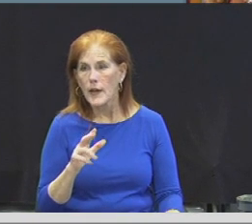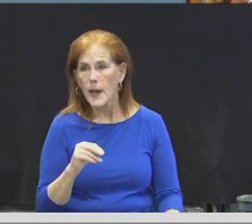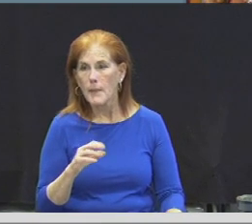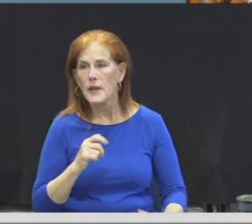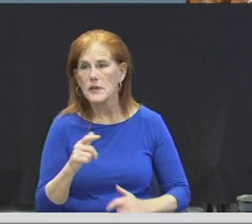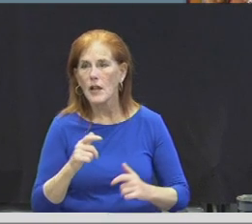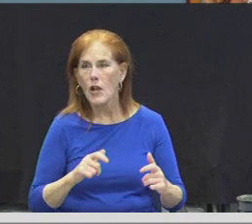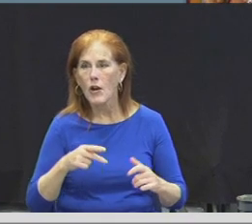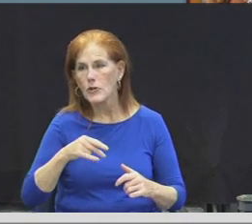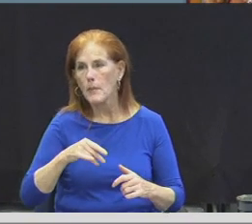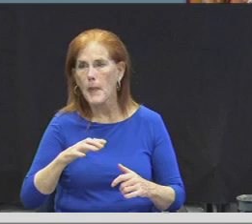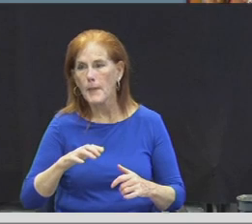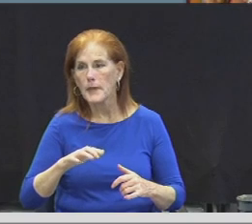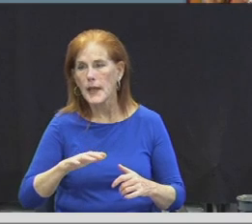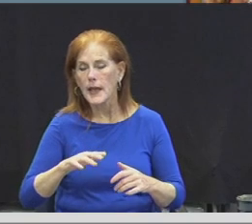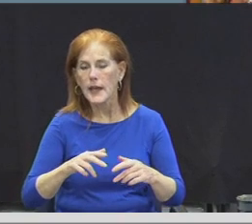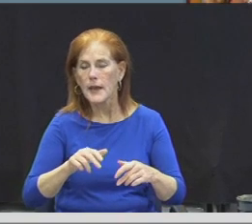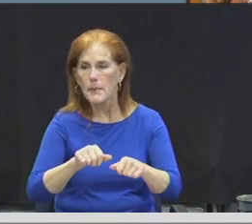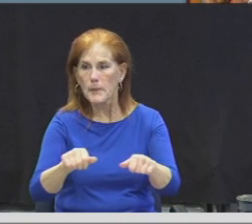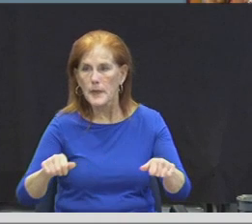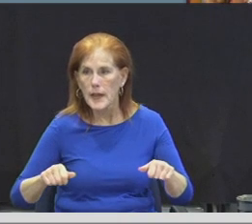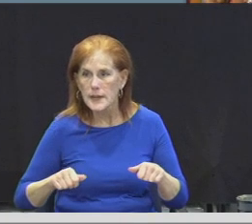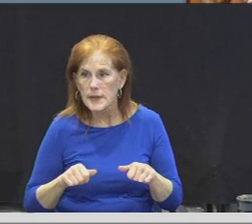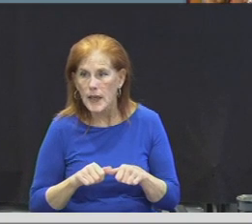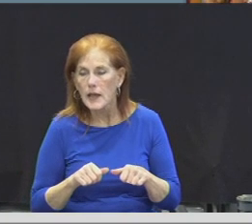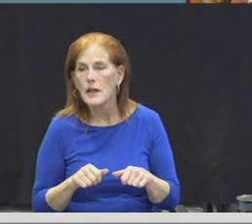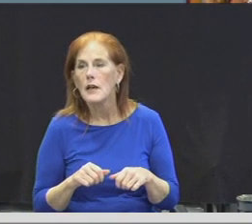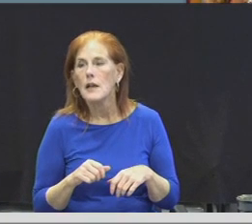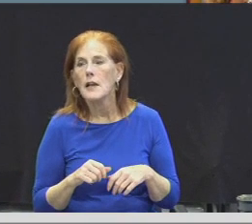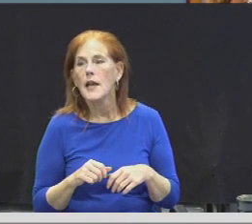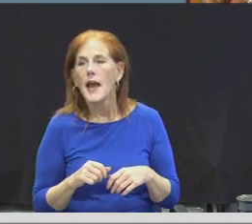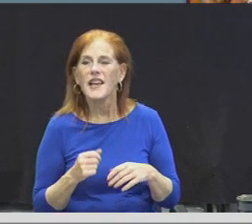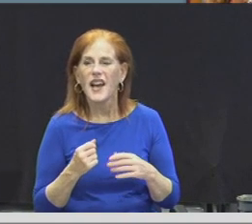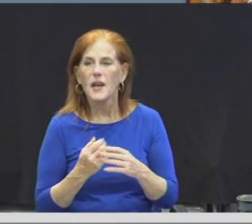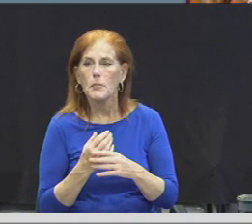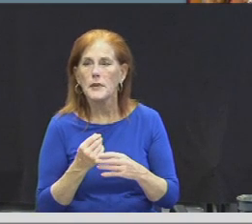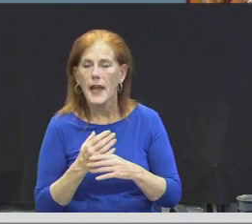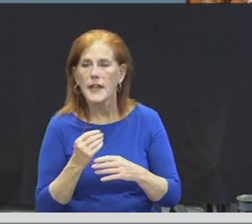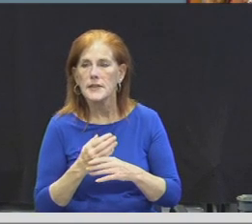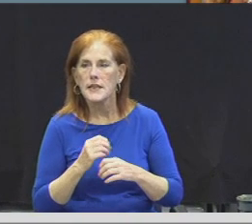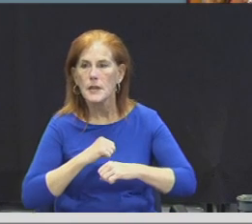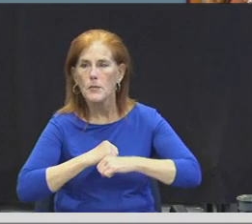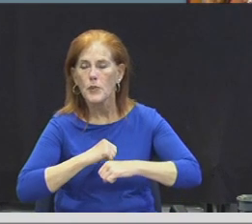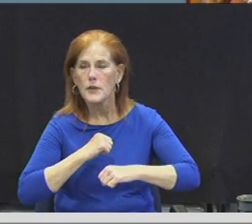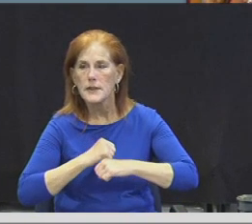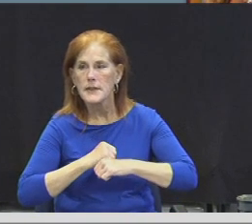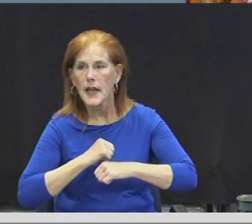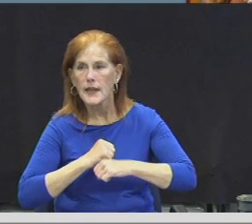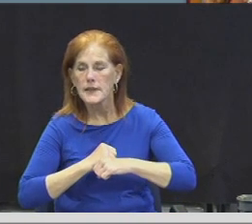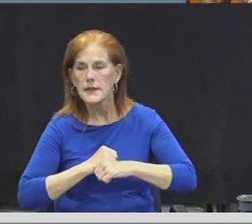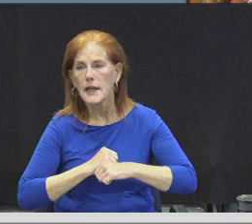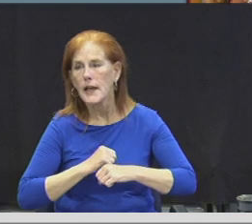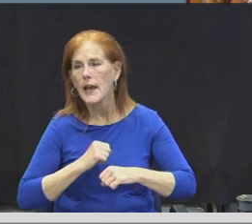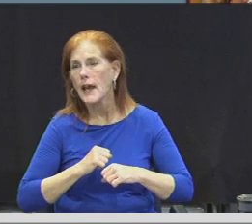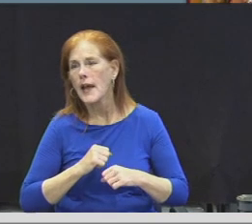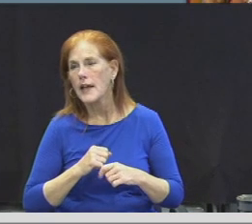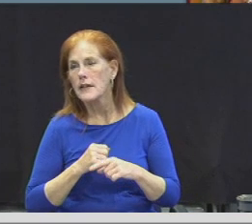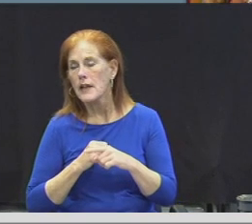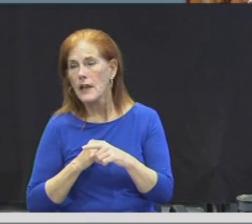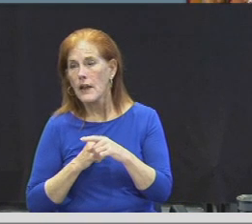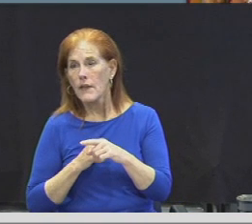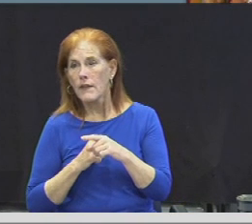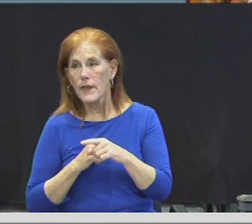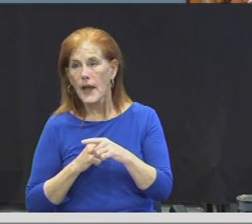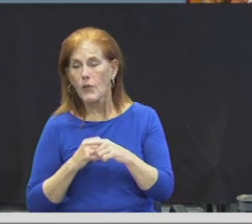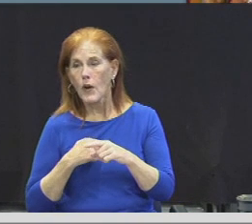public plaza. There's a series of planters along this outer edge that protect and kind of focus energy towards a small lawn that caps off a sand